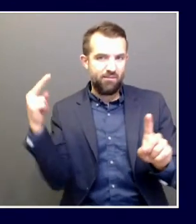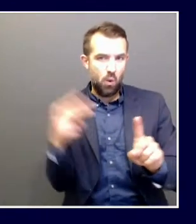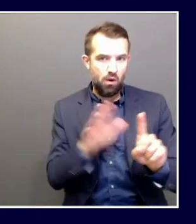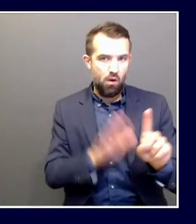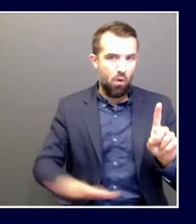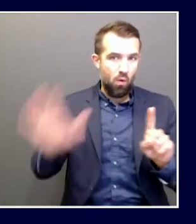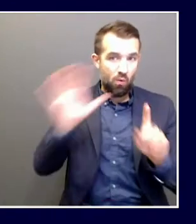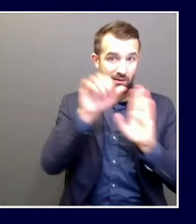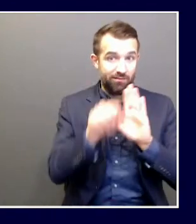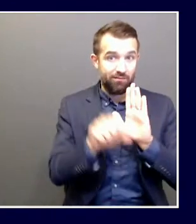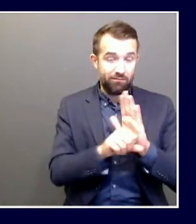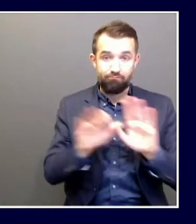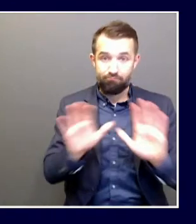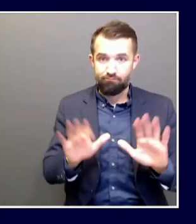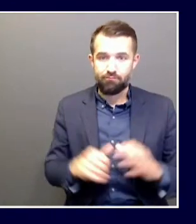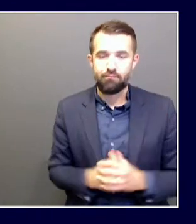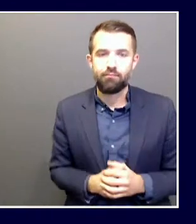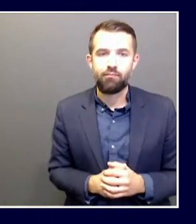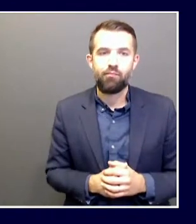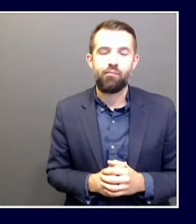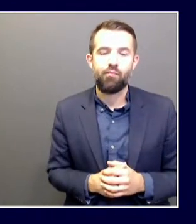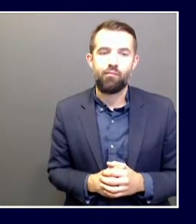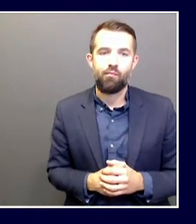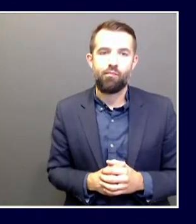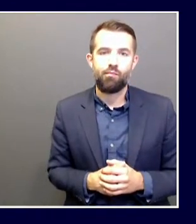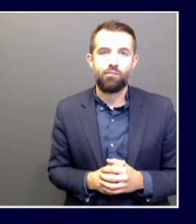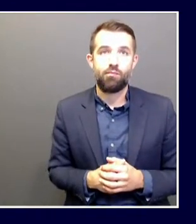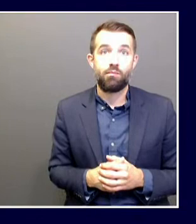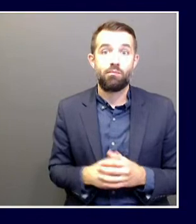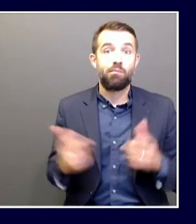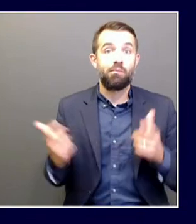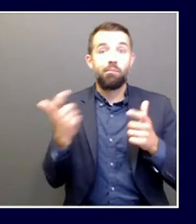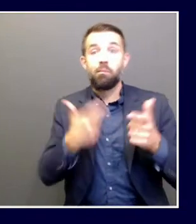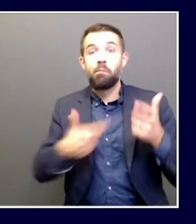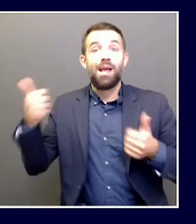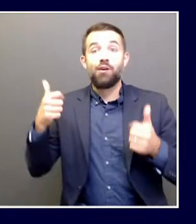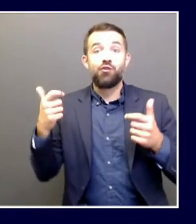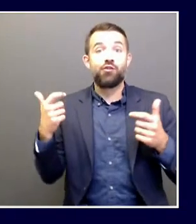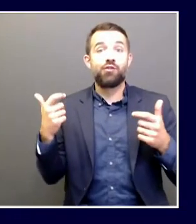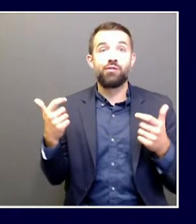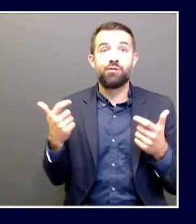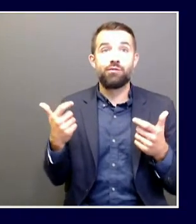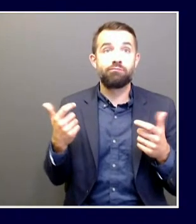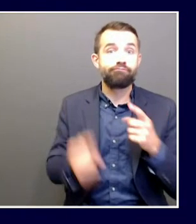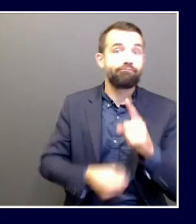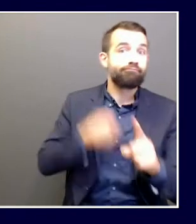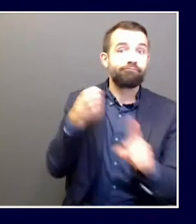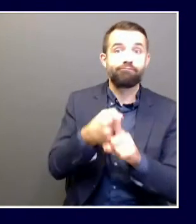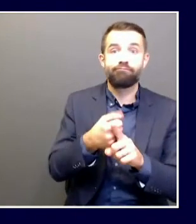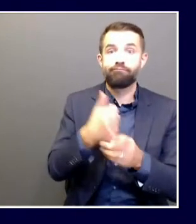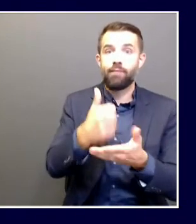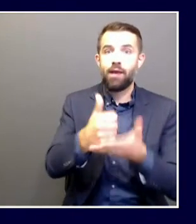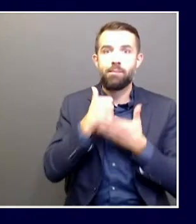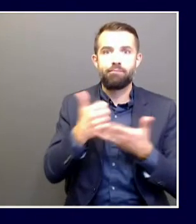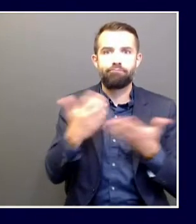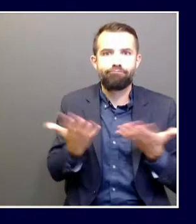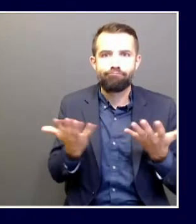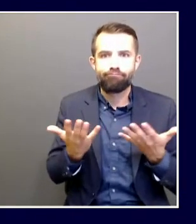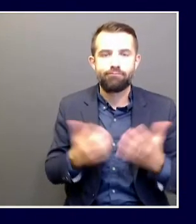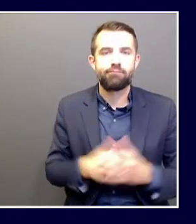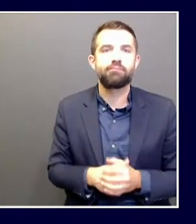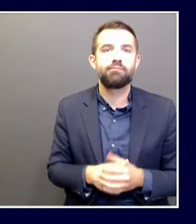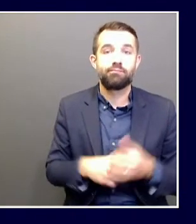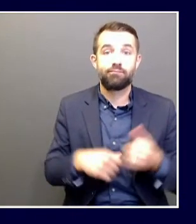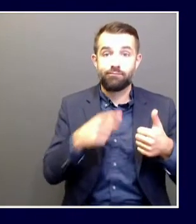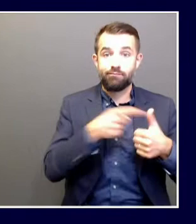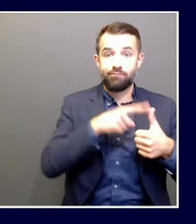from that vantage point, the biggest bang for the public health buck comes from first and second doses rather than boosters.